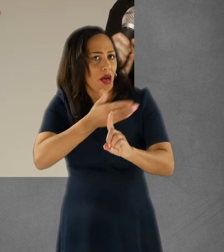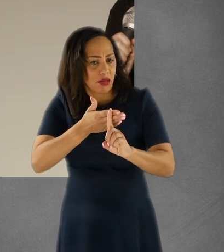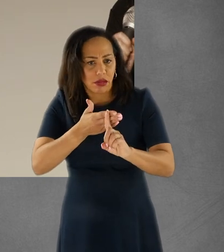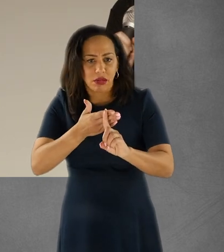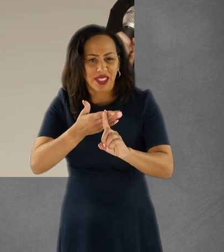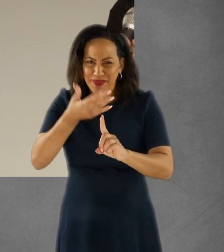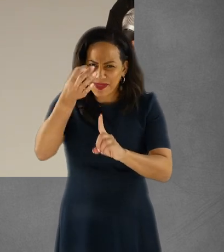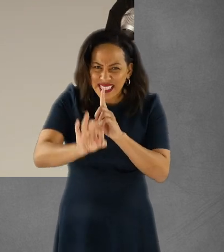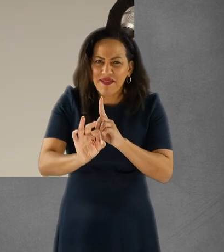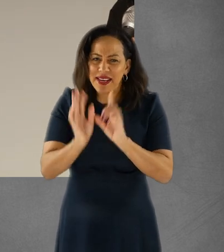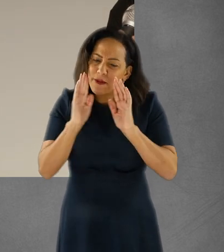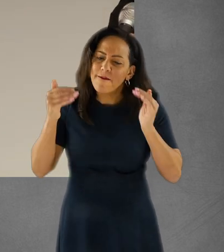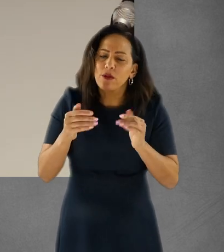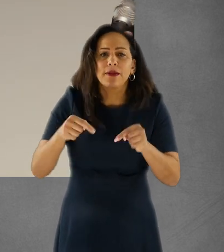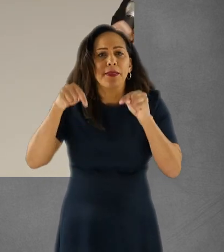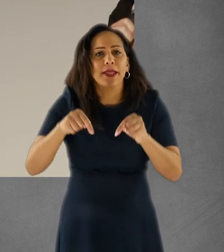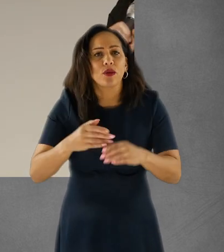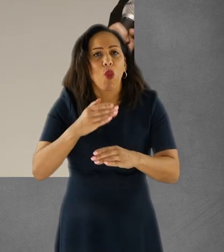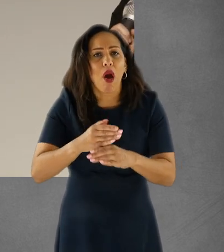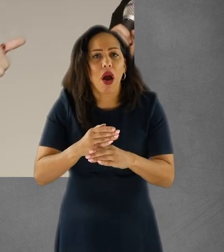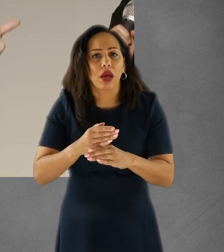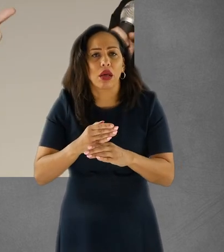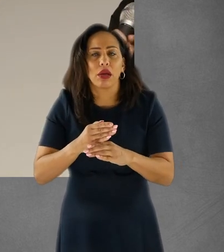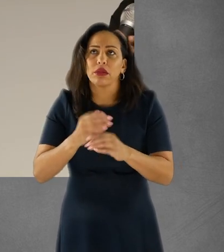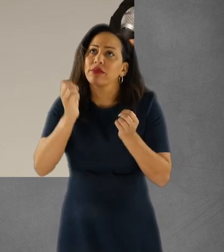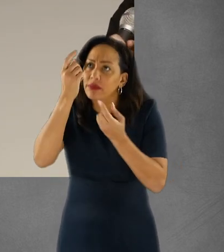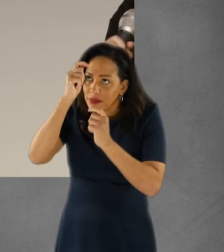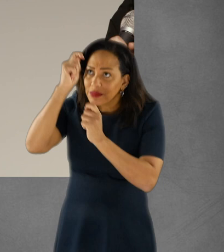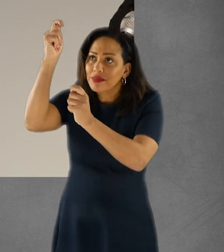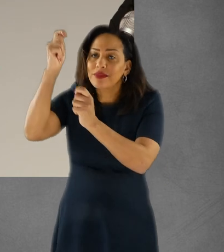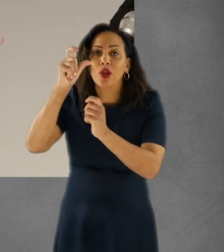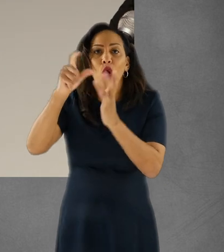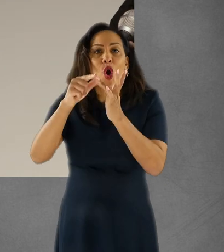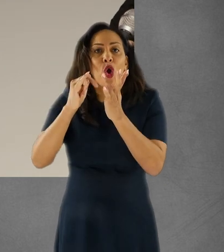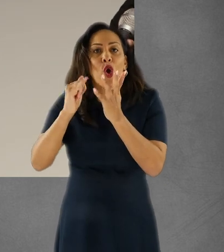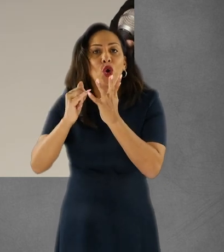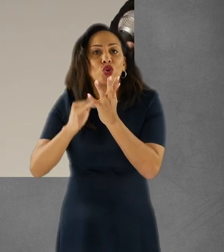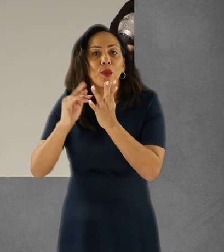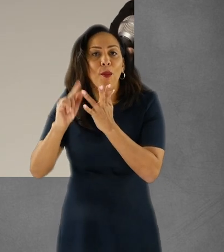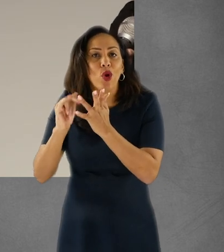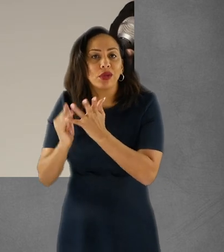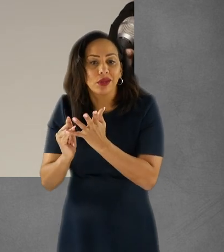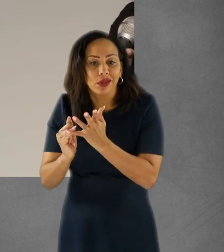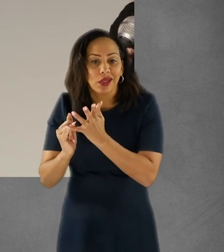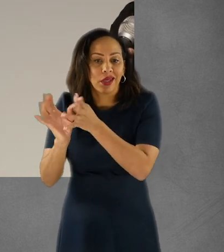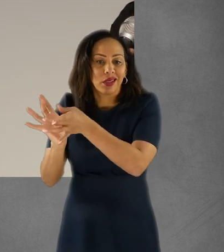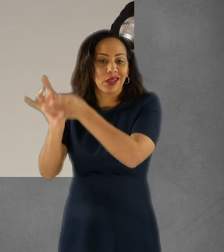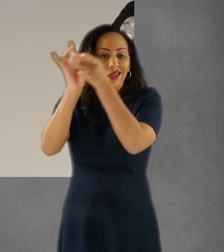cosmos, to the entanglement between cosmos, consciousness,